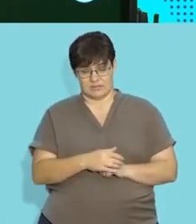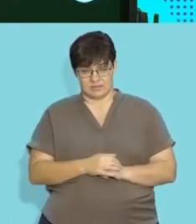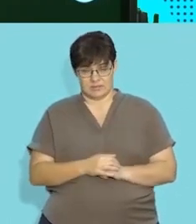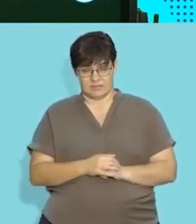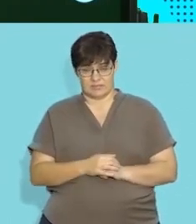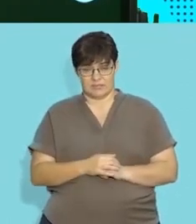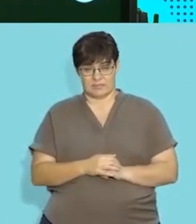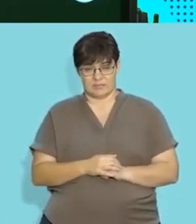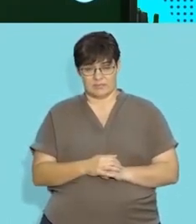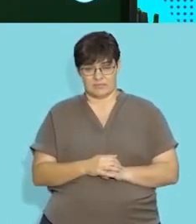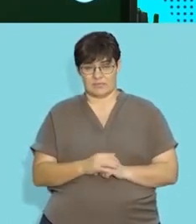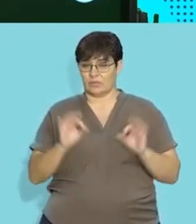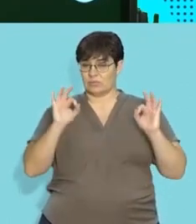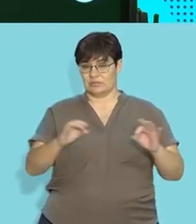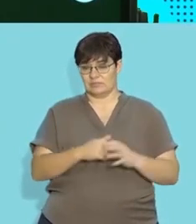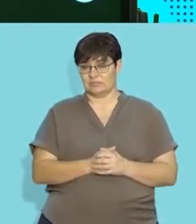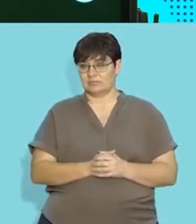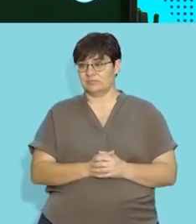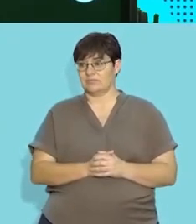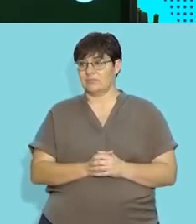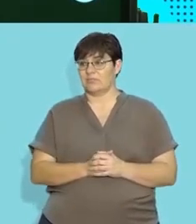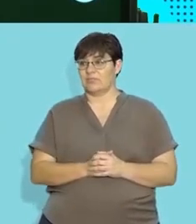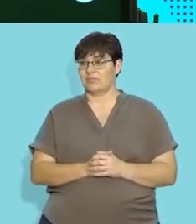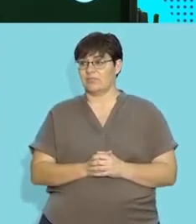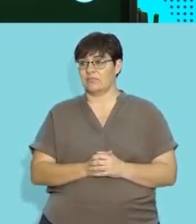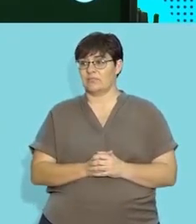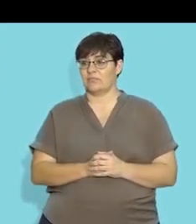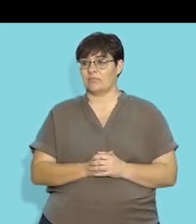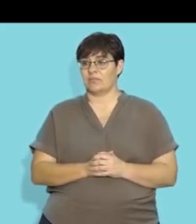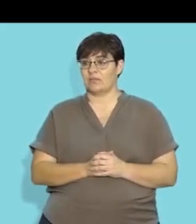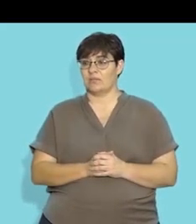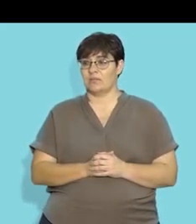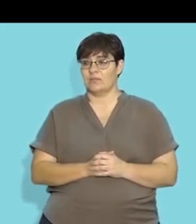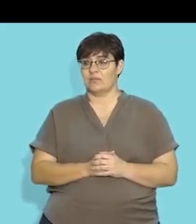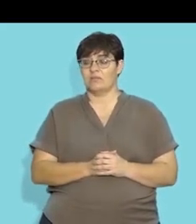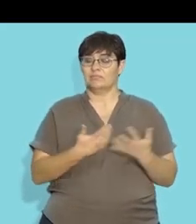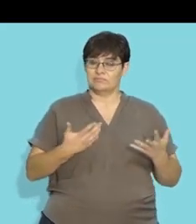the winning person. Okay, fantastic.